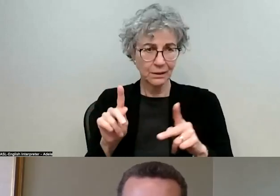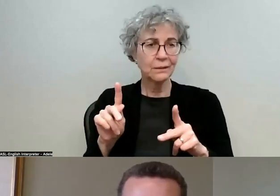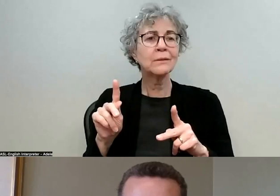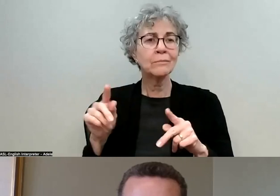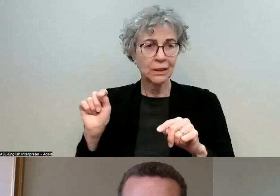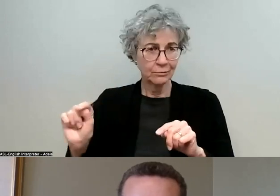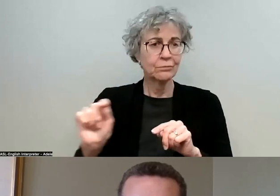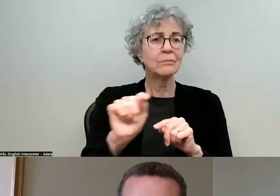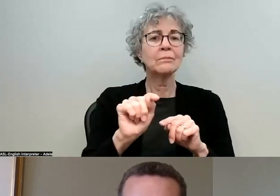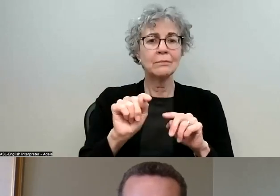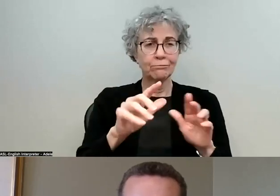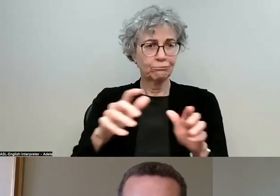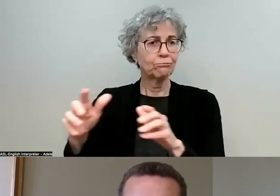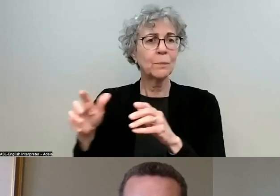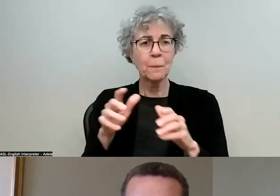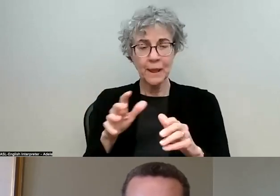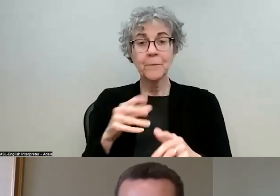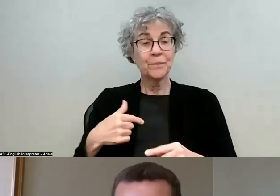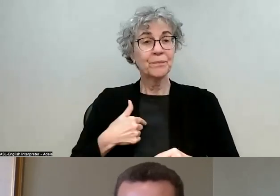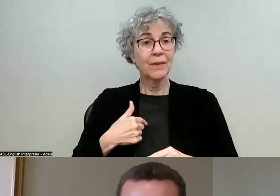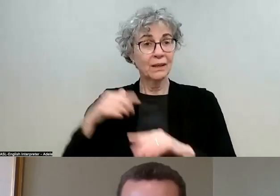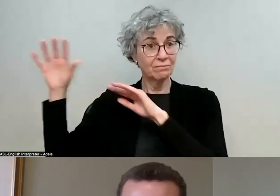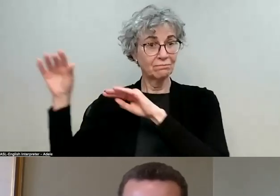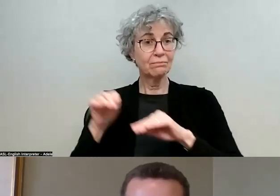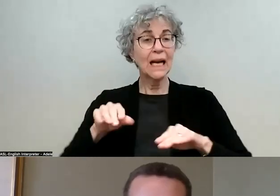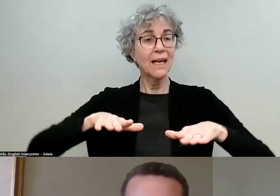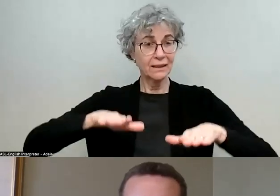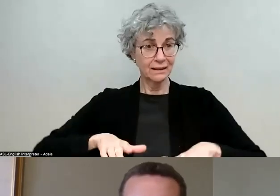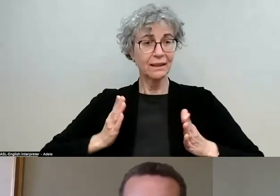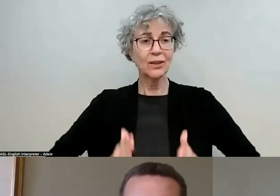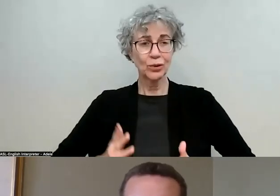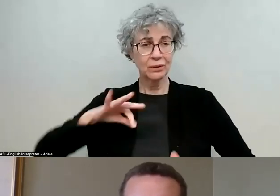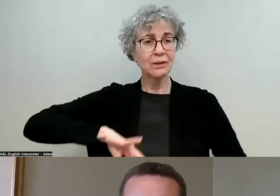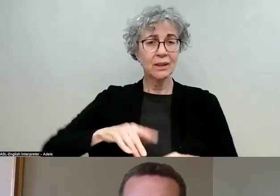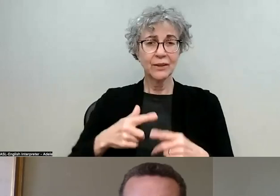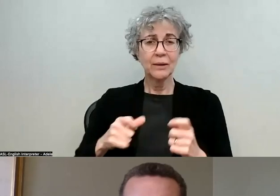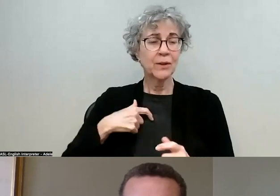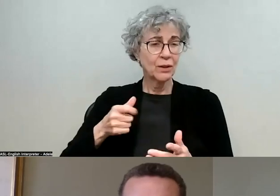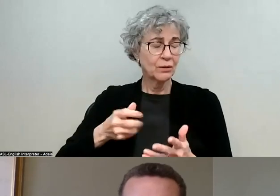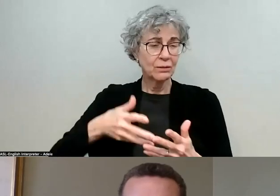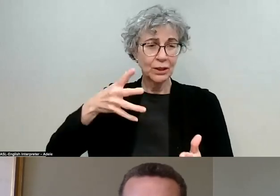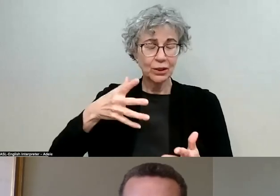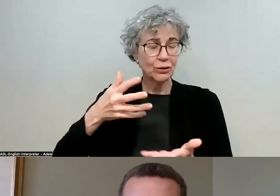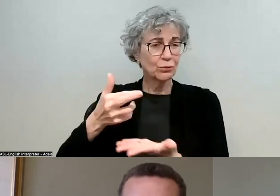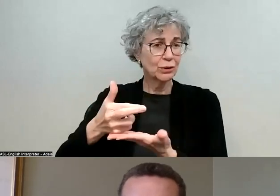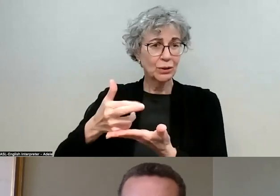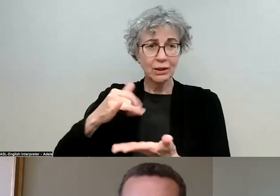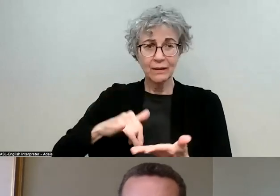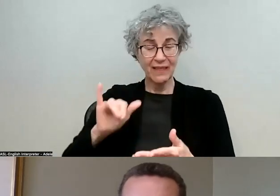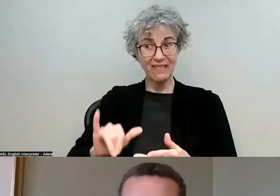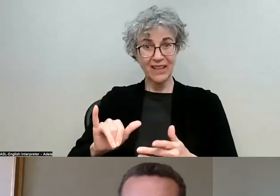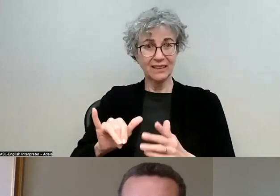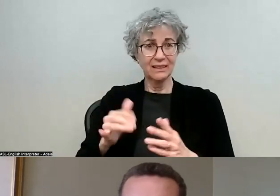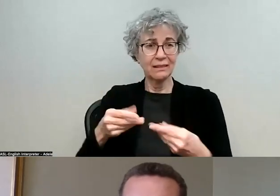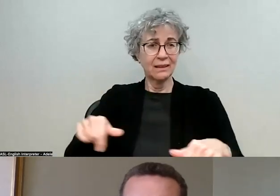And as a settler who has benefited from the rich resources of this stolen land, I affirm